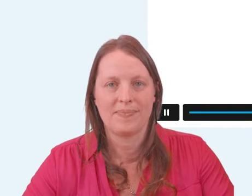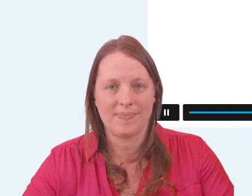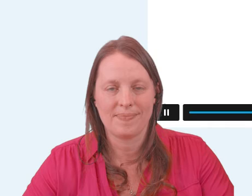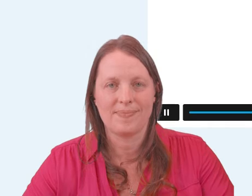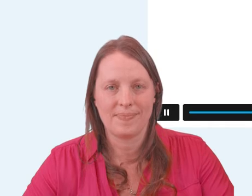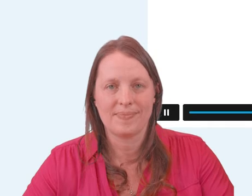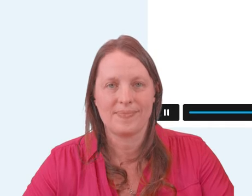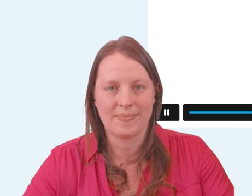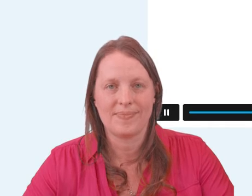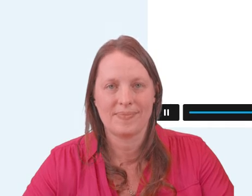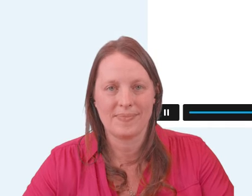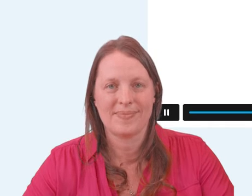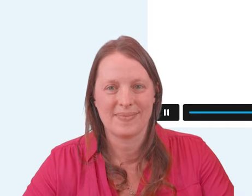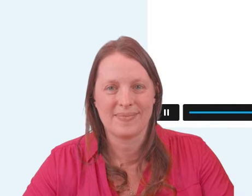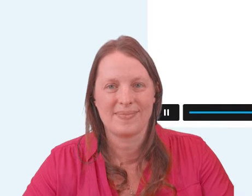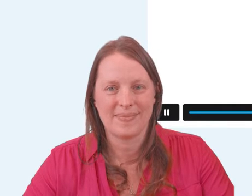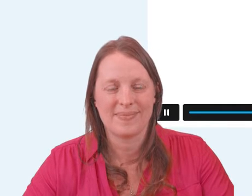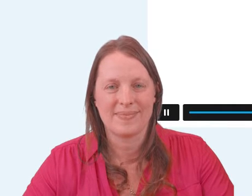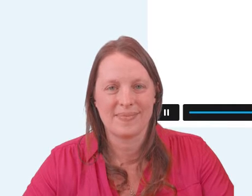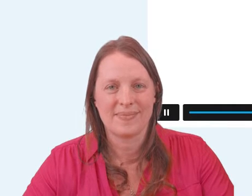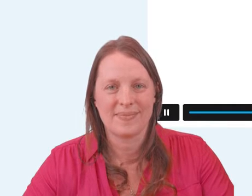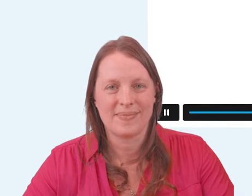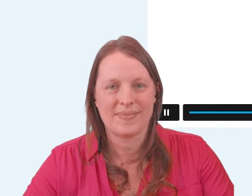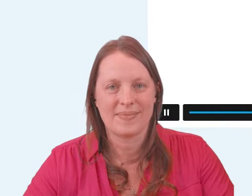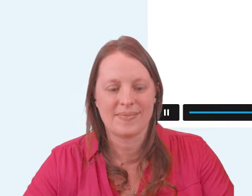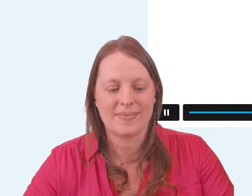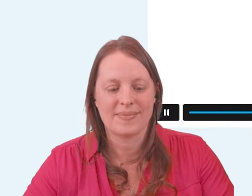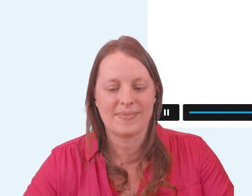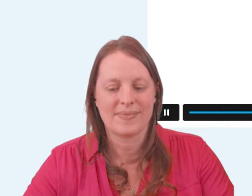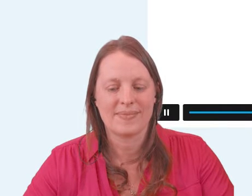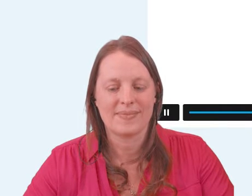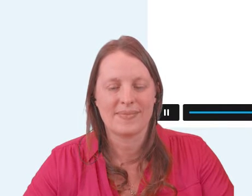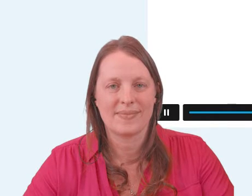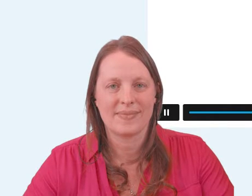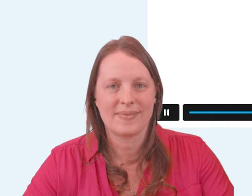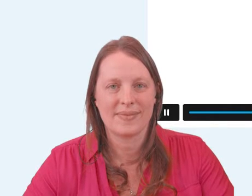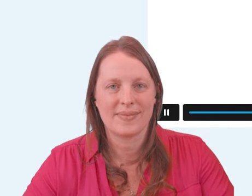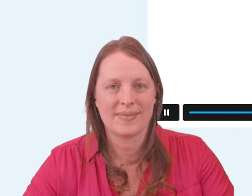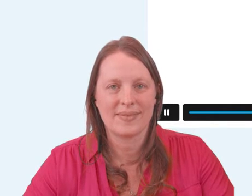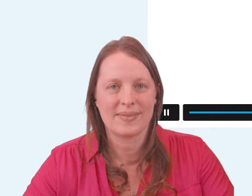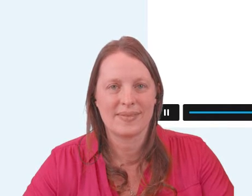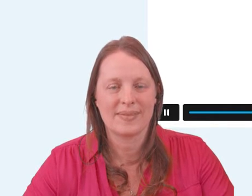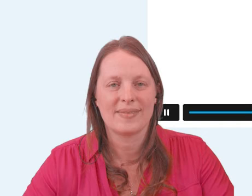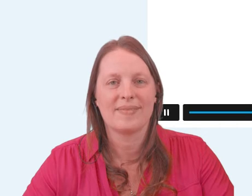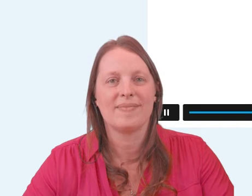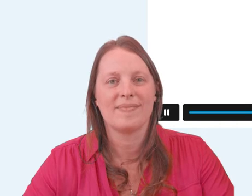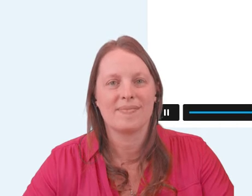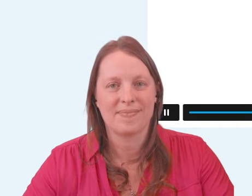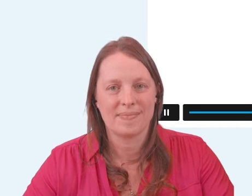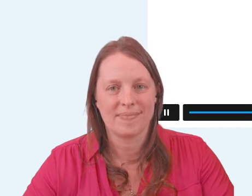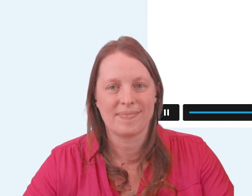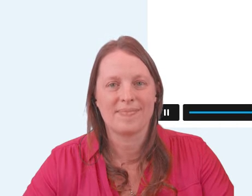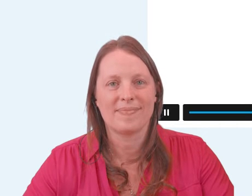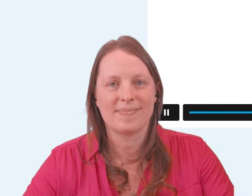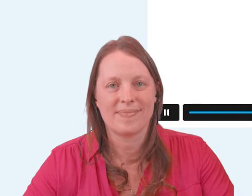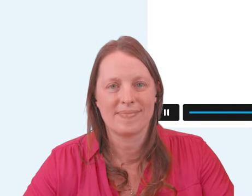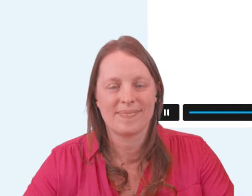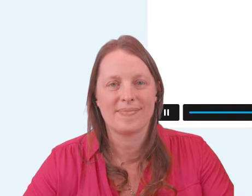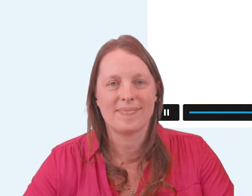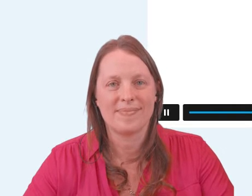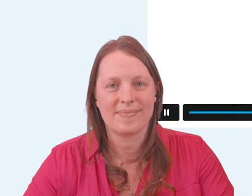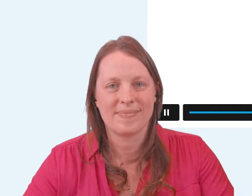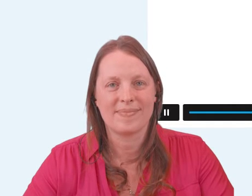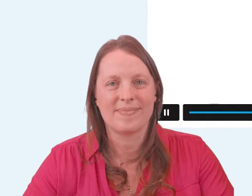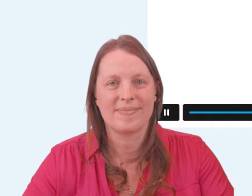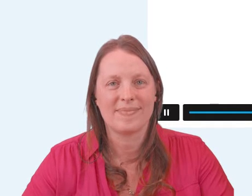position in lateral canal BPPV. Because the direction of the nystagmus in sit supine position